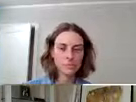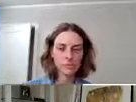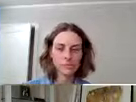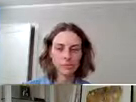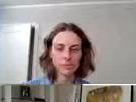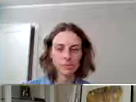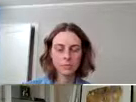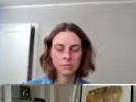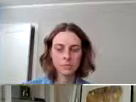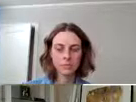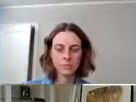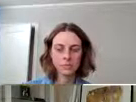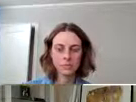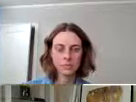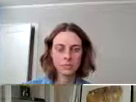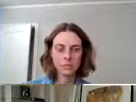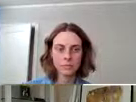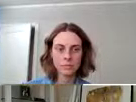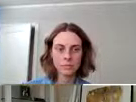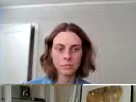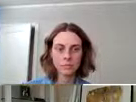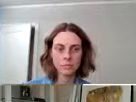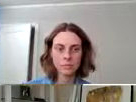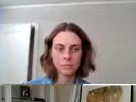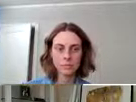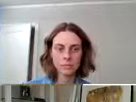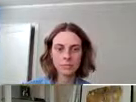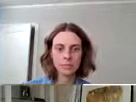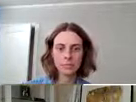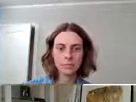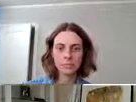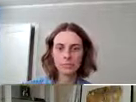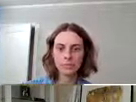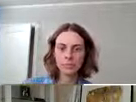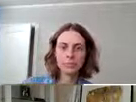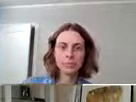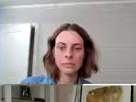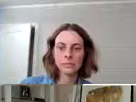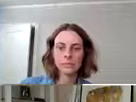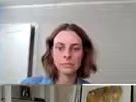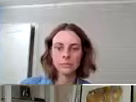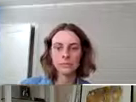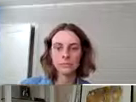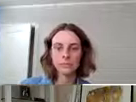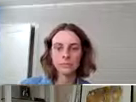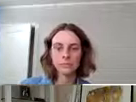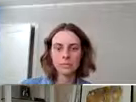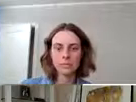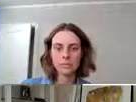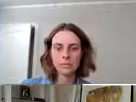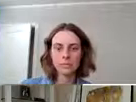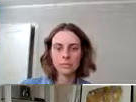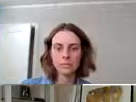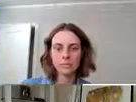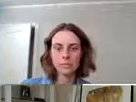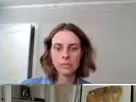other species, most wandering in a cageless environment, all a short drive from downtown. Just 10 minutes